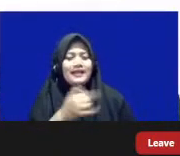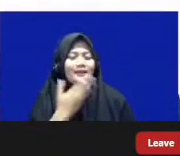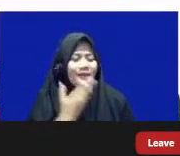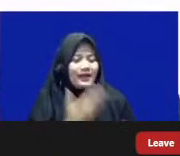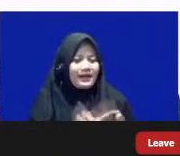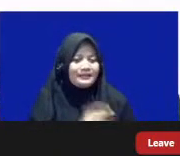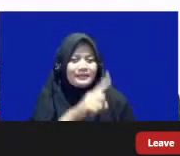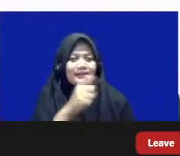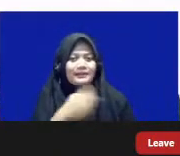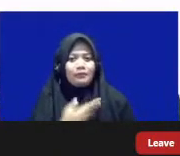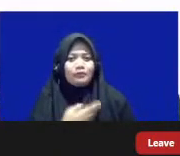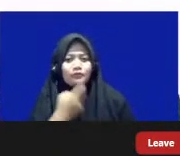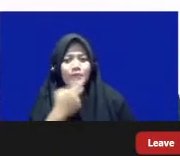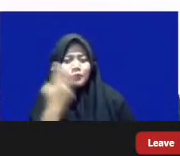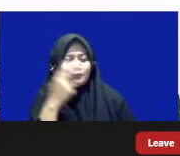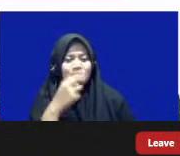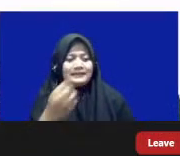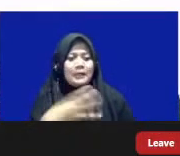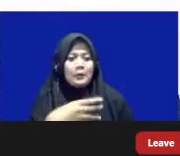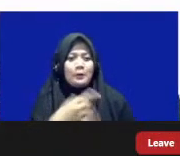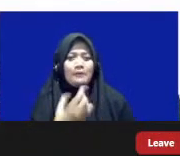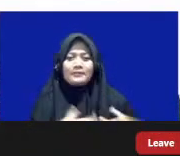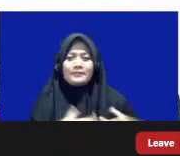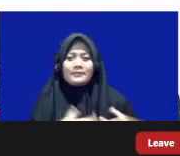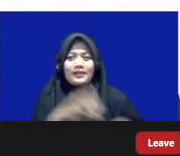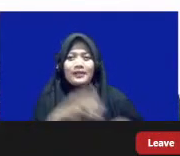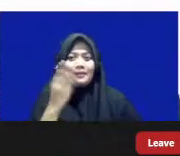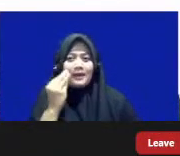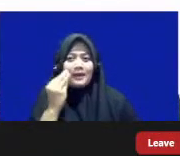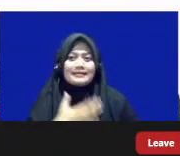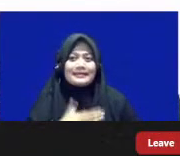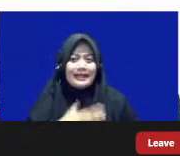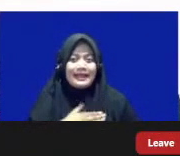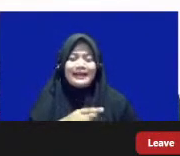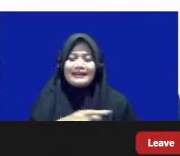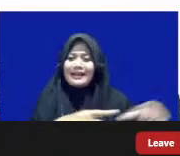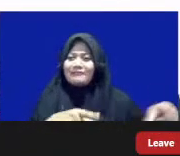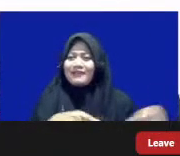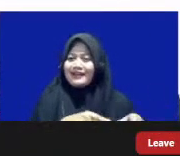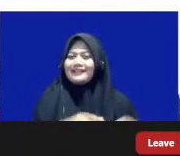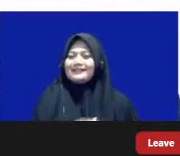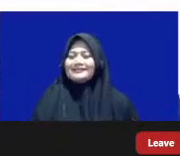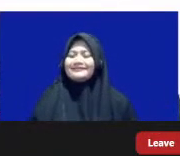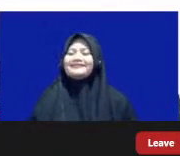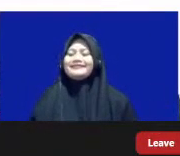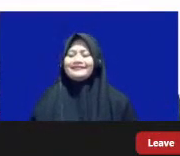menjawab sesuai dengan pengalaman saya di lapangan.